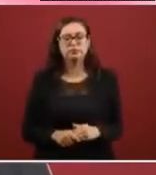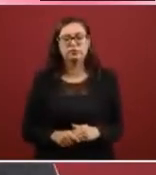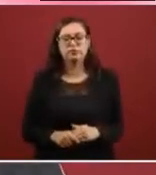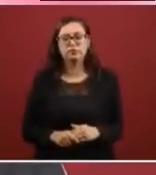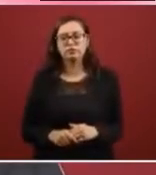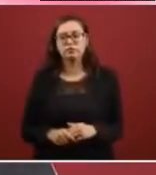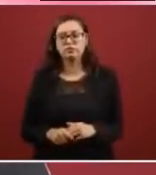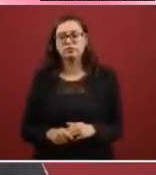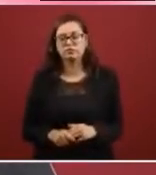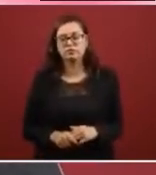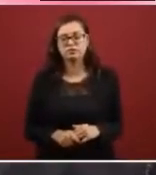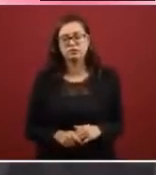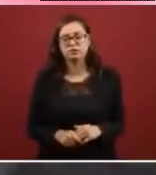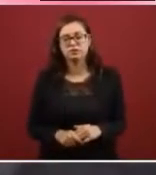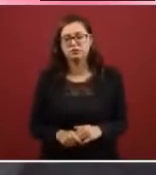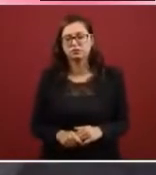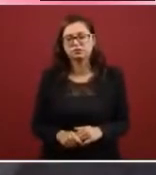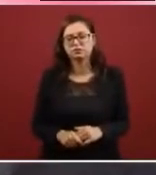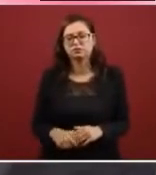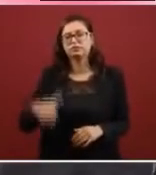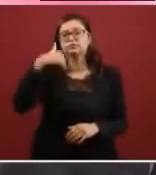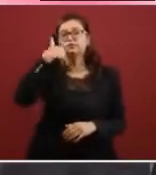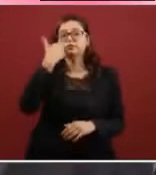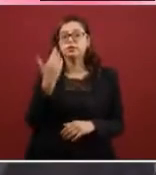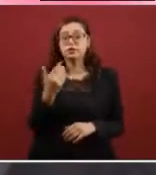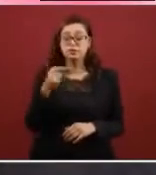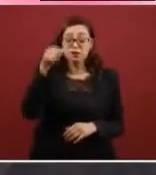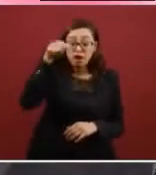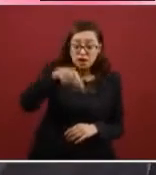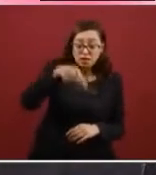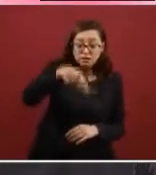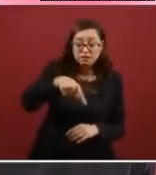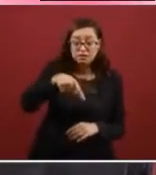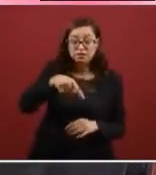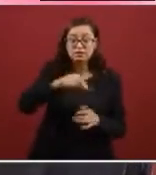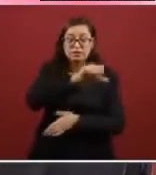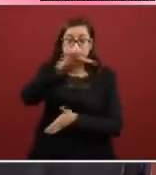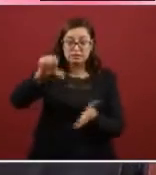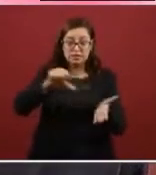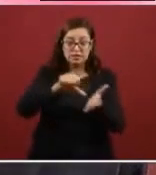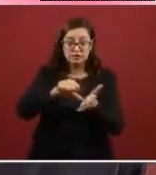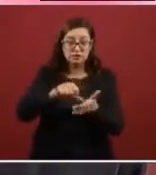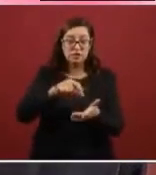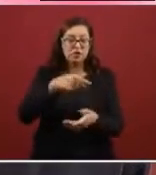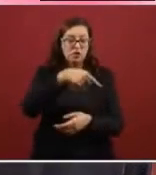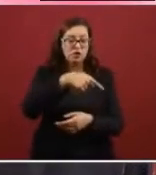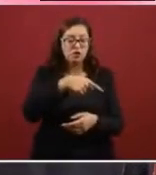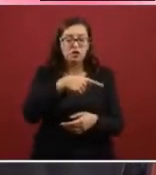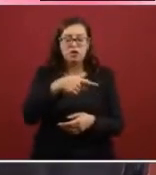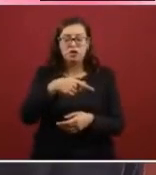Lo que queremos es llevar what la we señal want is to take the signal de larga